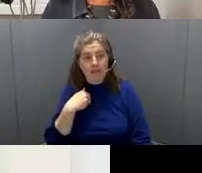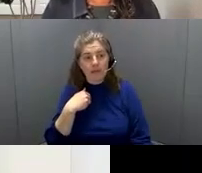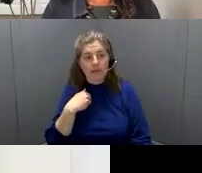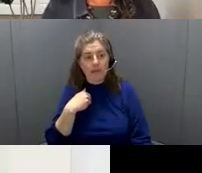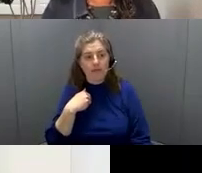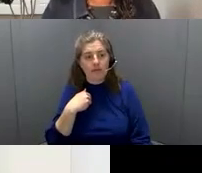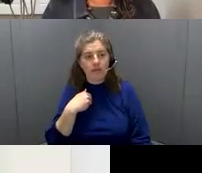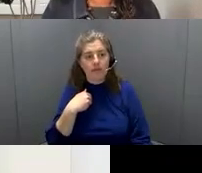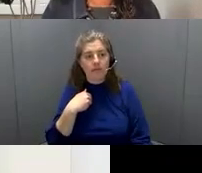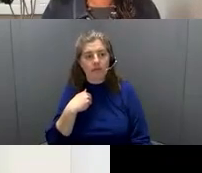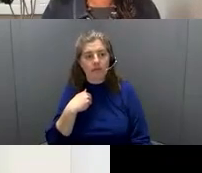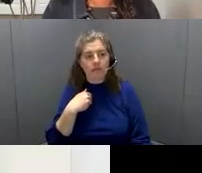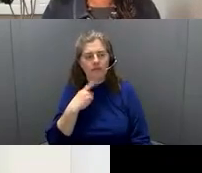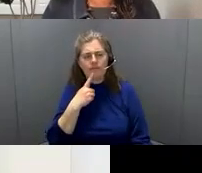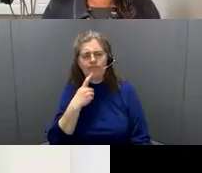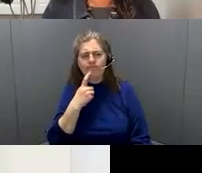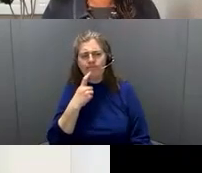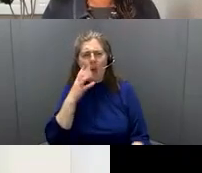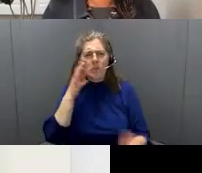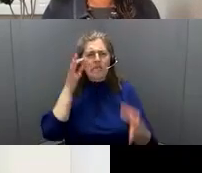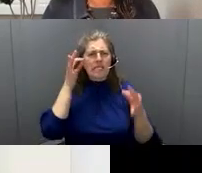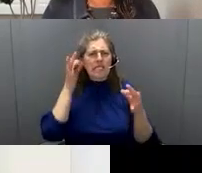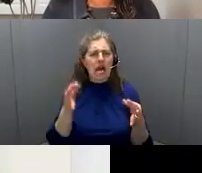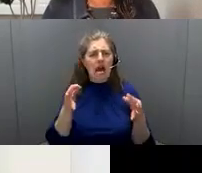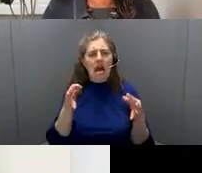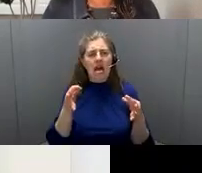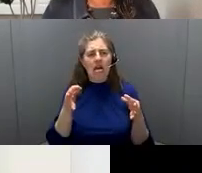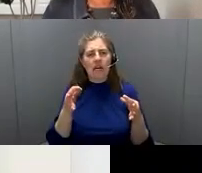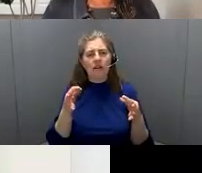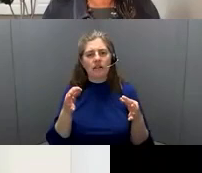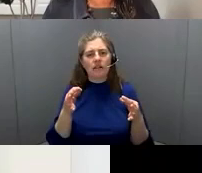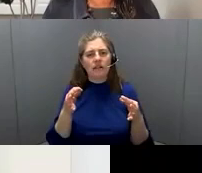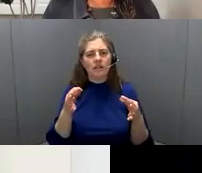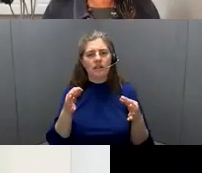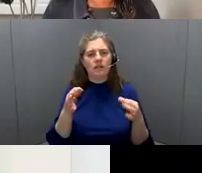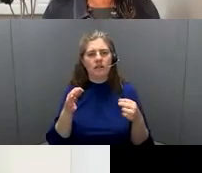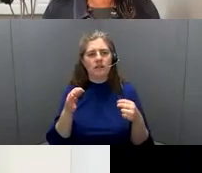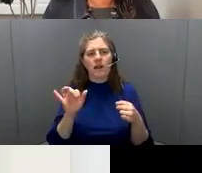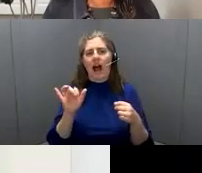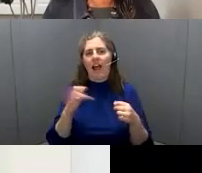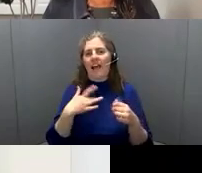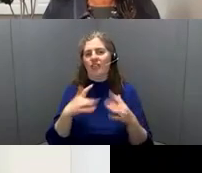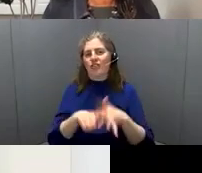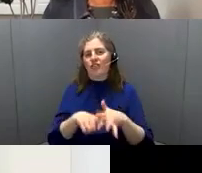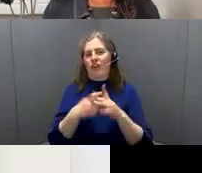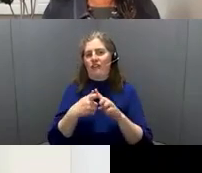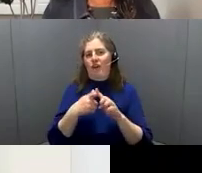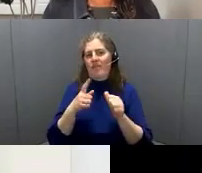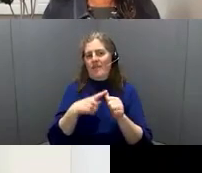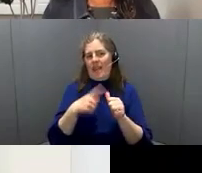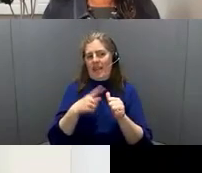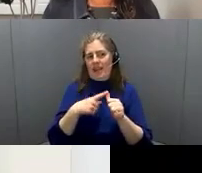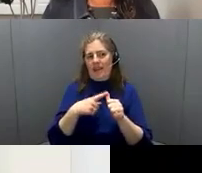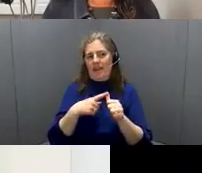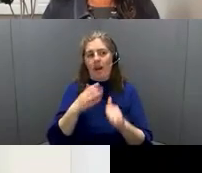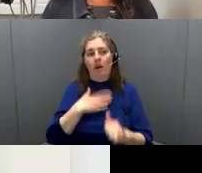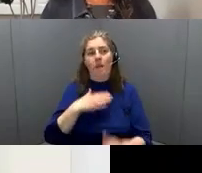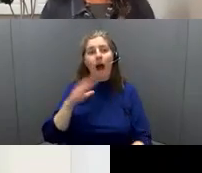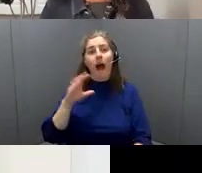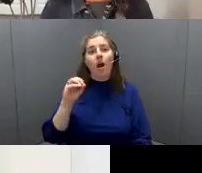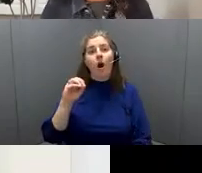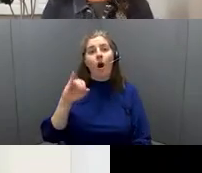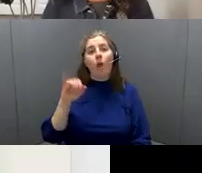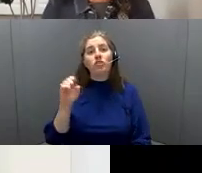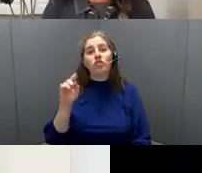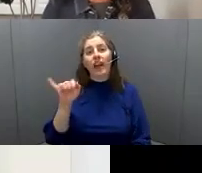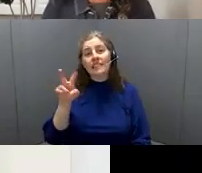And I'm going to decide to do, I like to start from the beginning. I'm going to do my objectives and my purpose. I'm